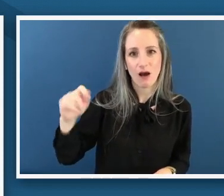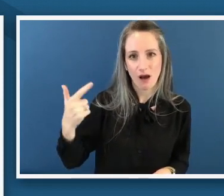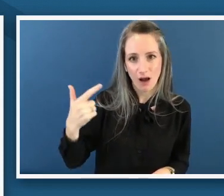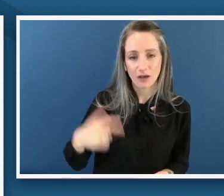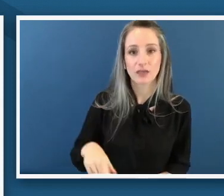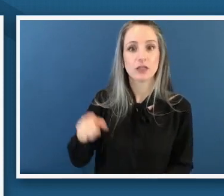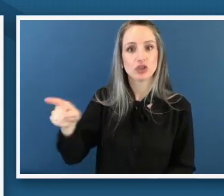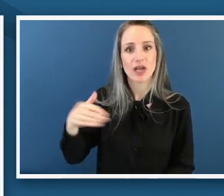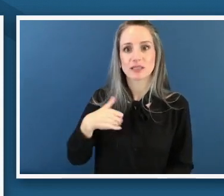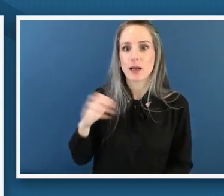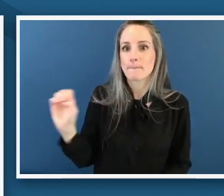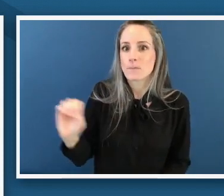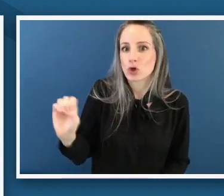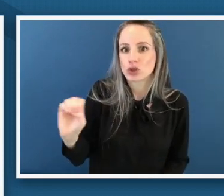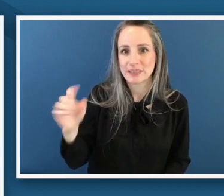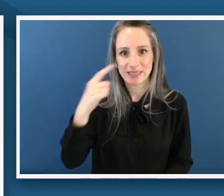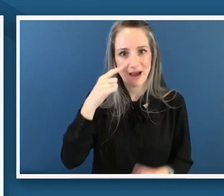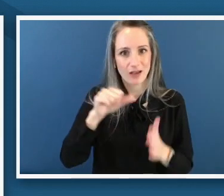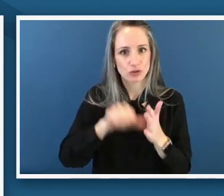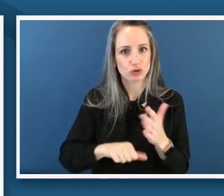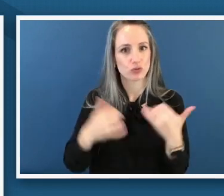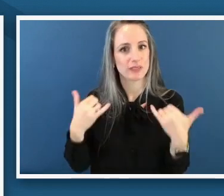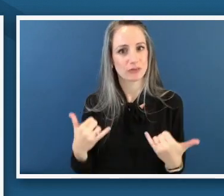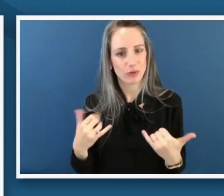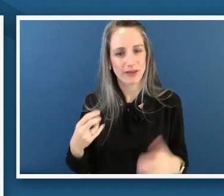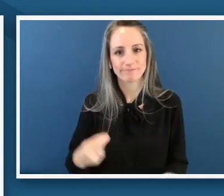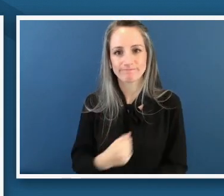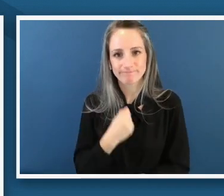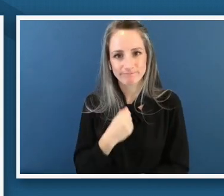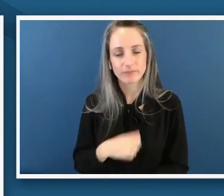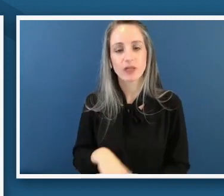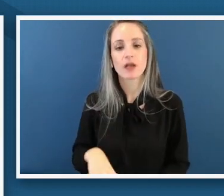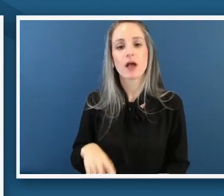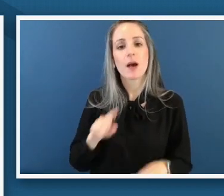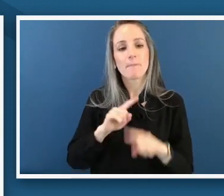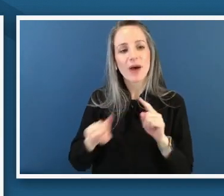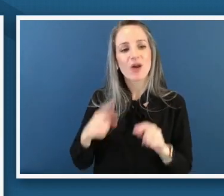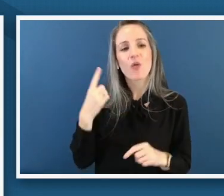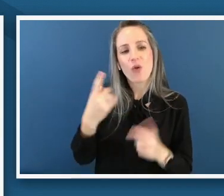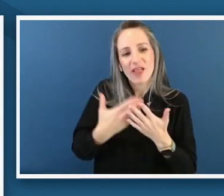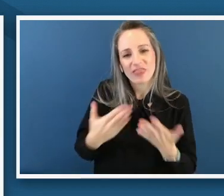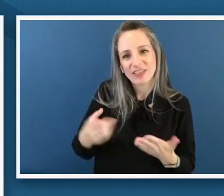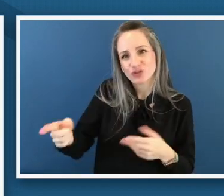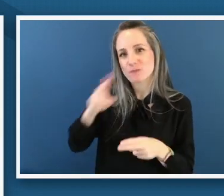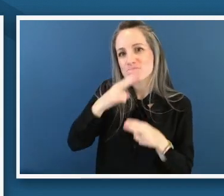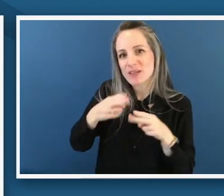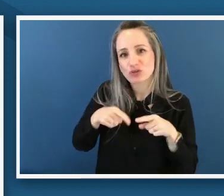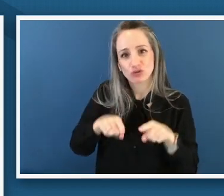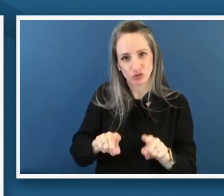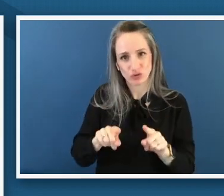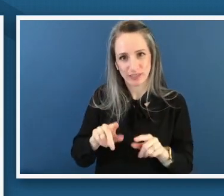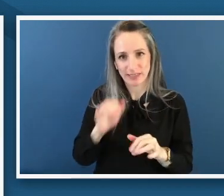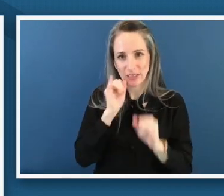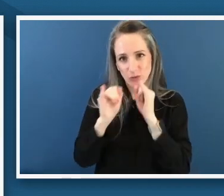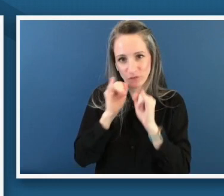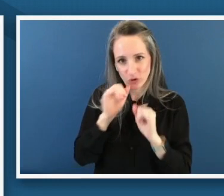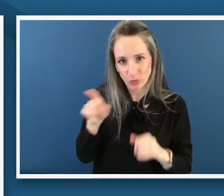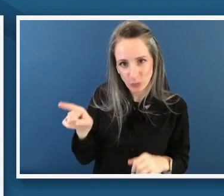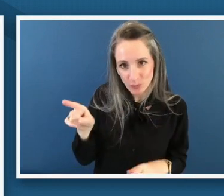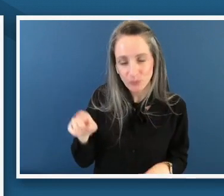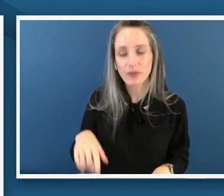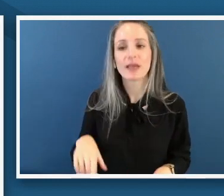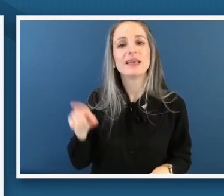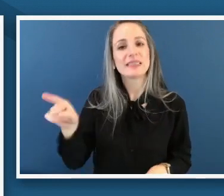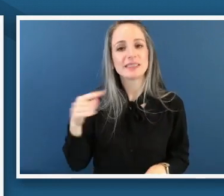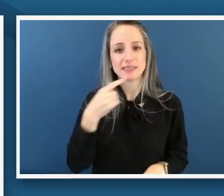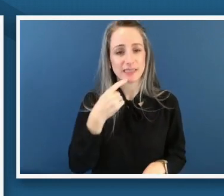emergency eye surgery today. But I wanted to share something I heard Cabby say once in an interview. He said, "My goal as